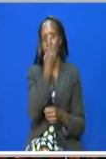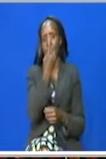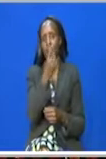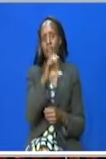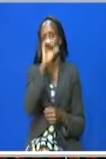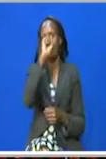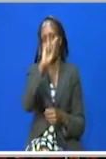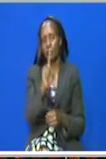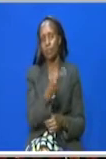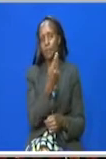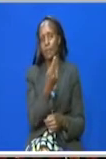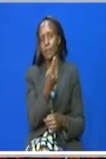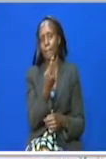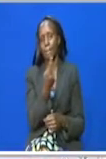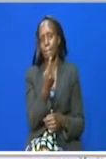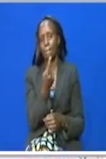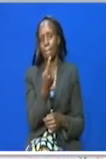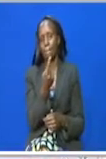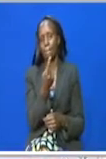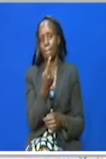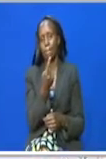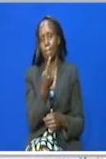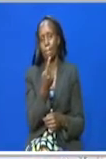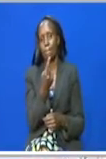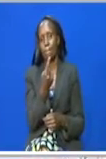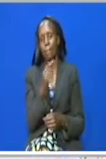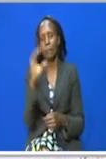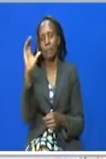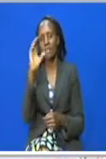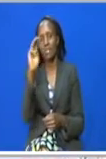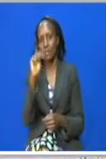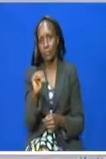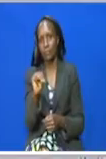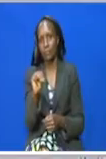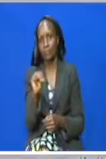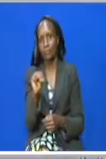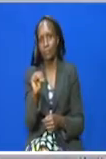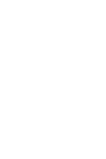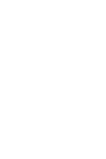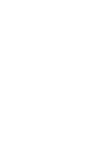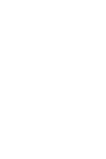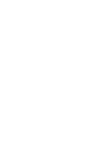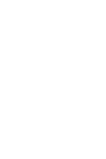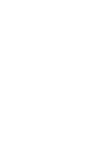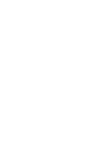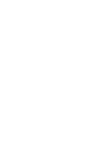5,000 cubic centimeters.